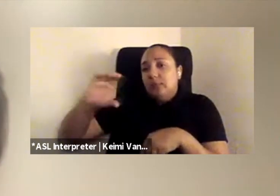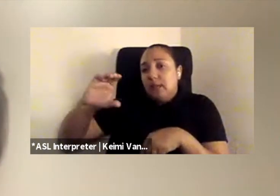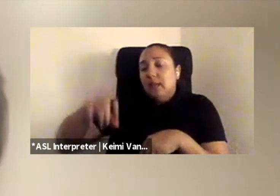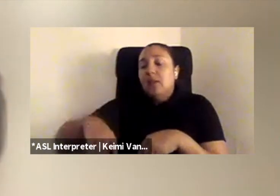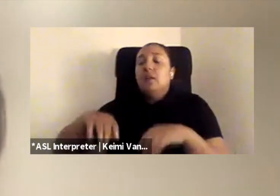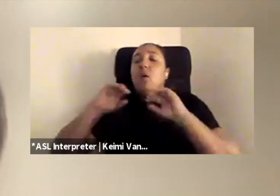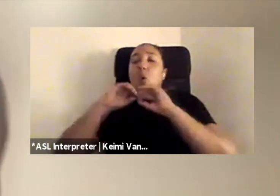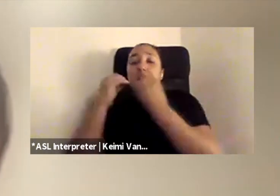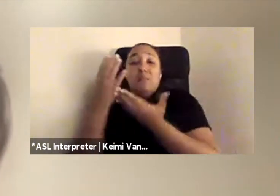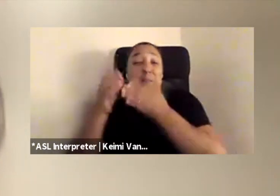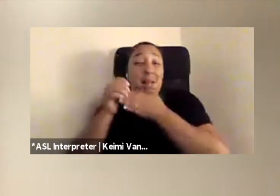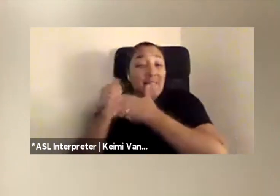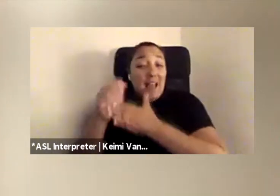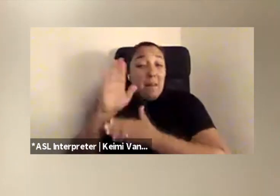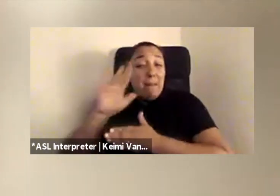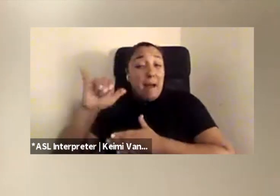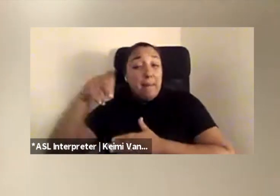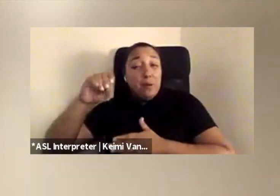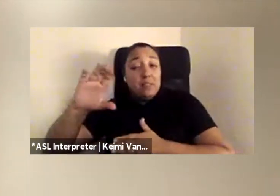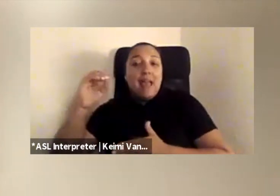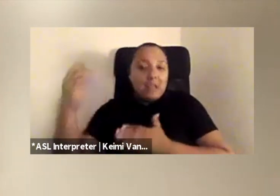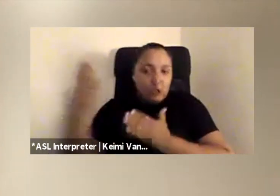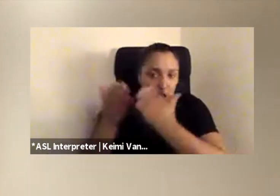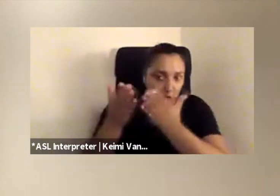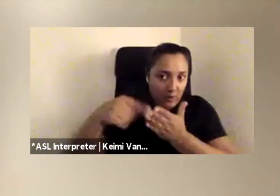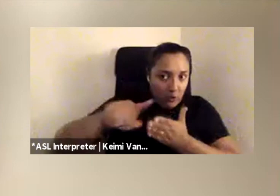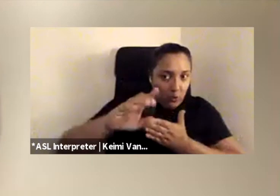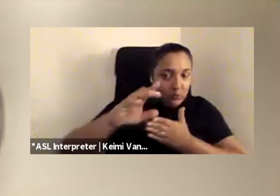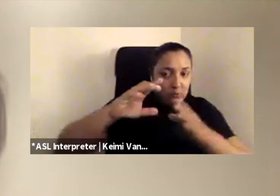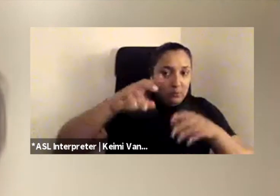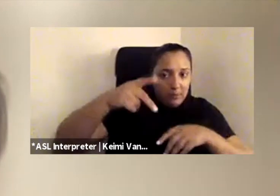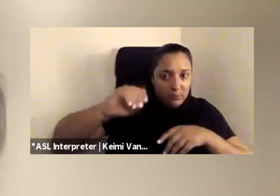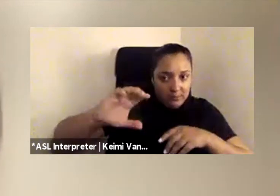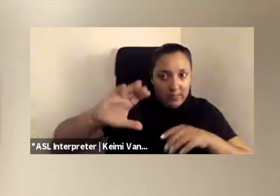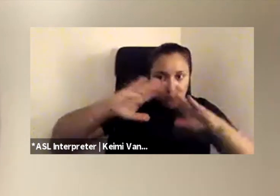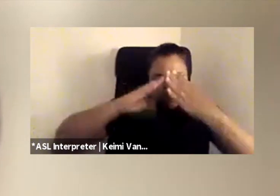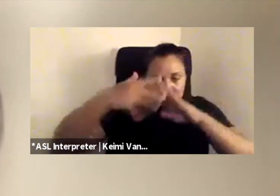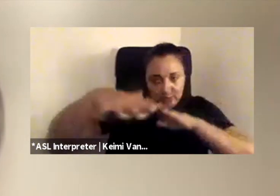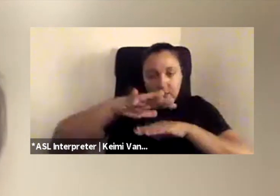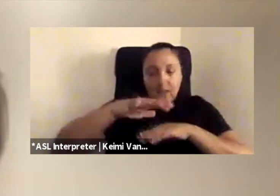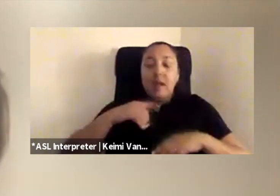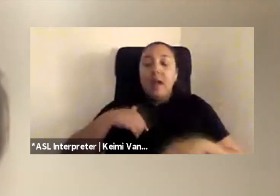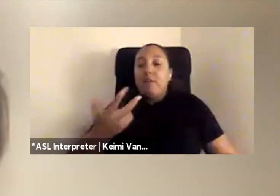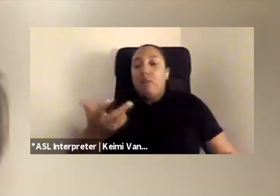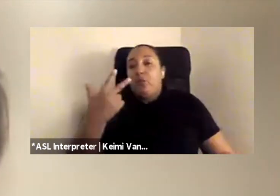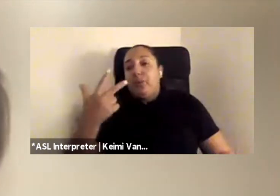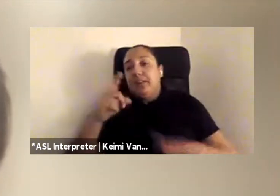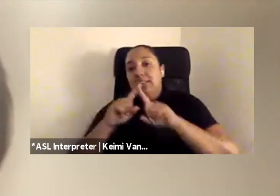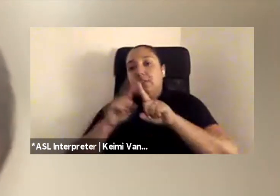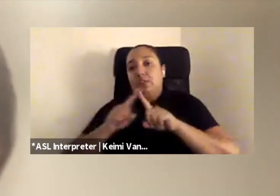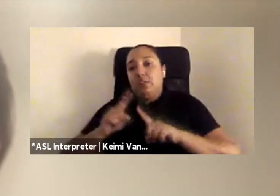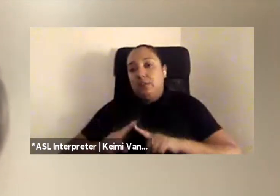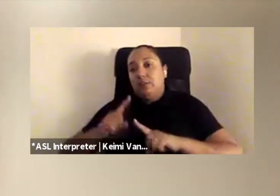people of color and serving communities of color. The Help Desk consists of 3 different initiatives, as mentioned, webinars, office hours, and pro